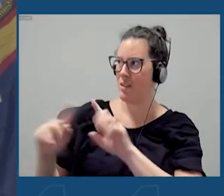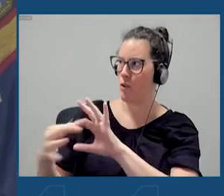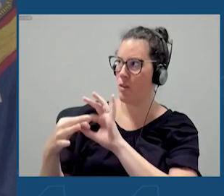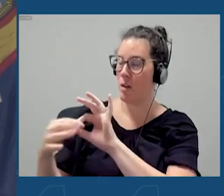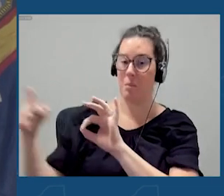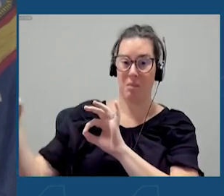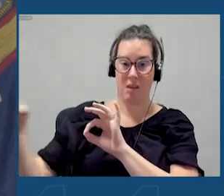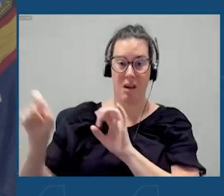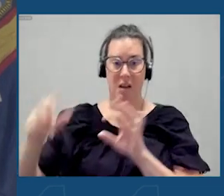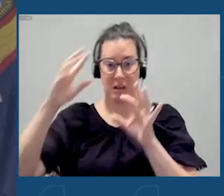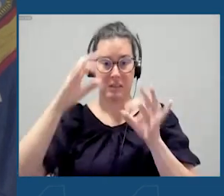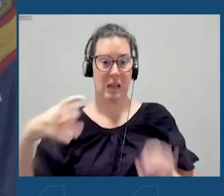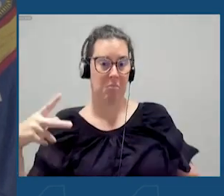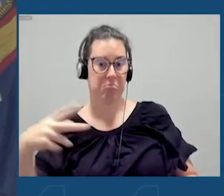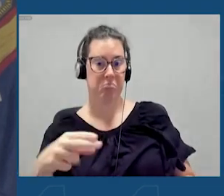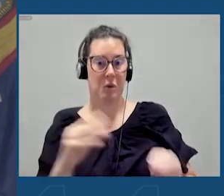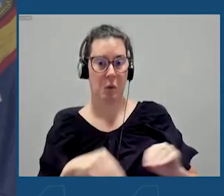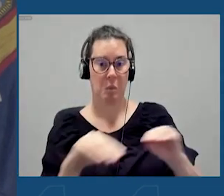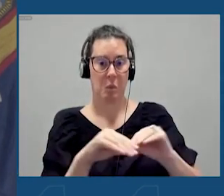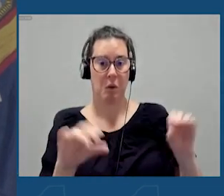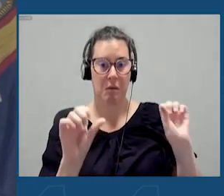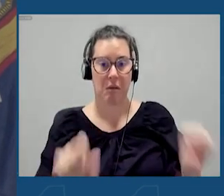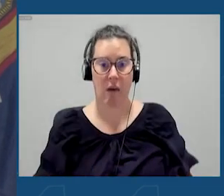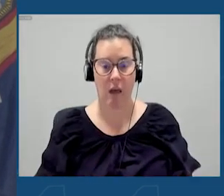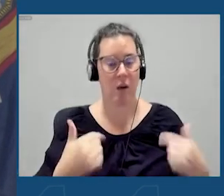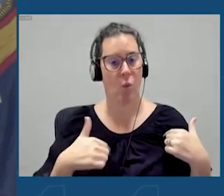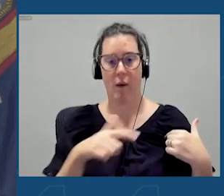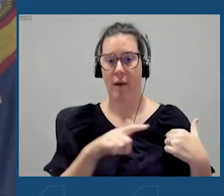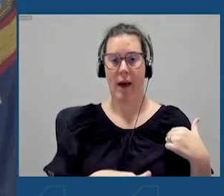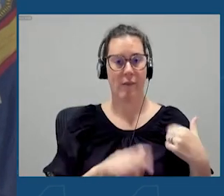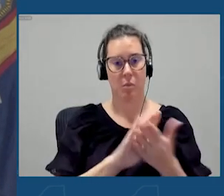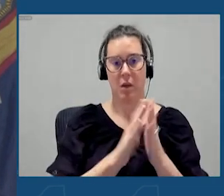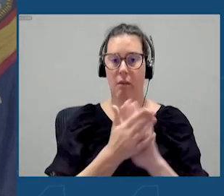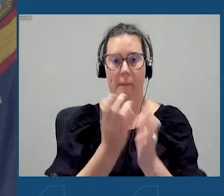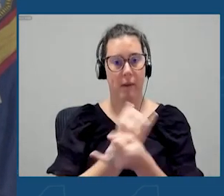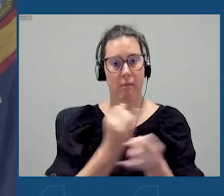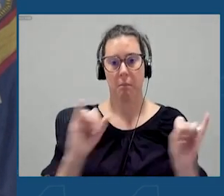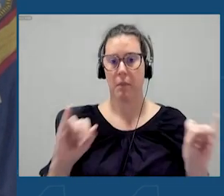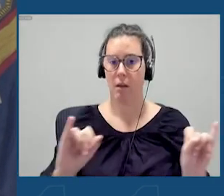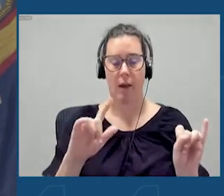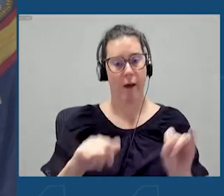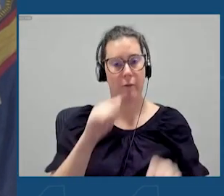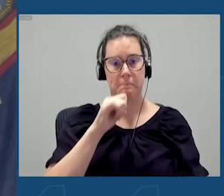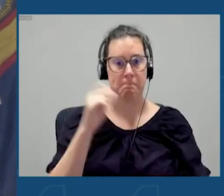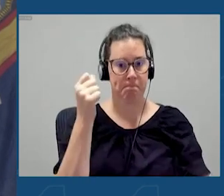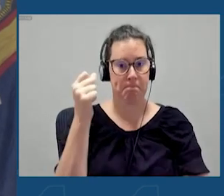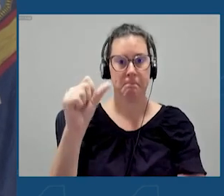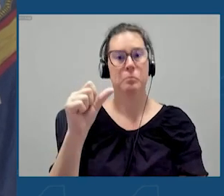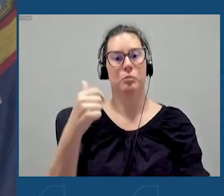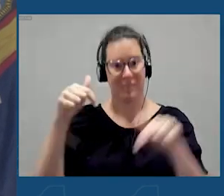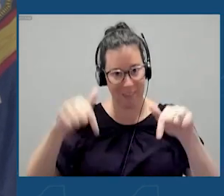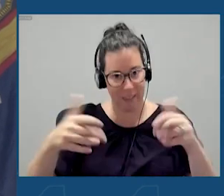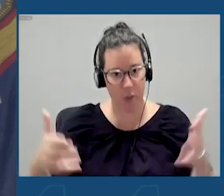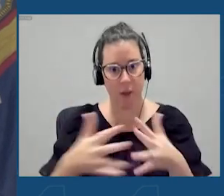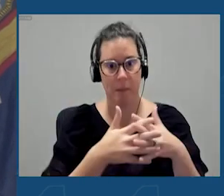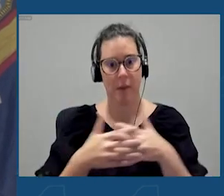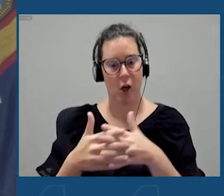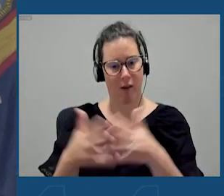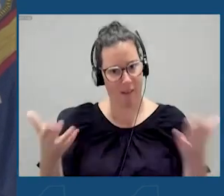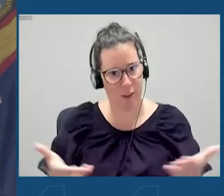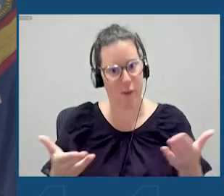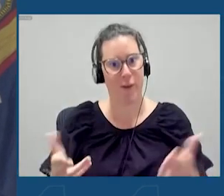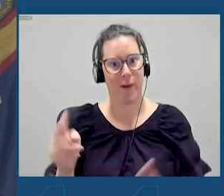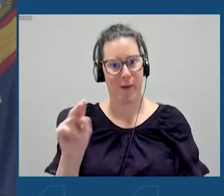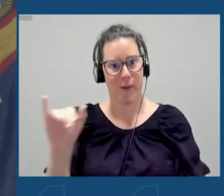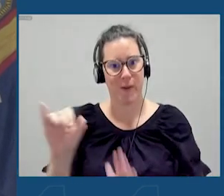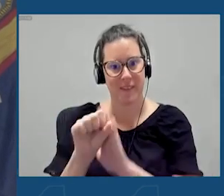off. We have to build that resiliency, that independence, right here in America, right here in the state of New York. And that's